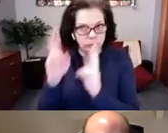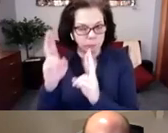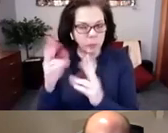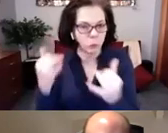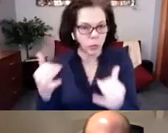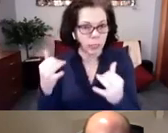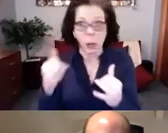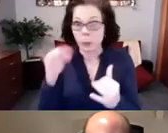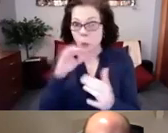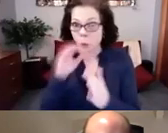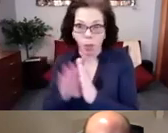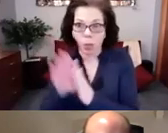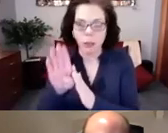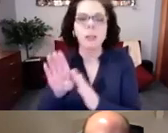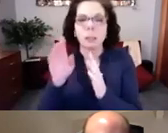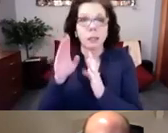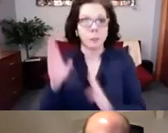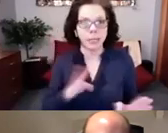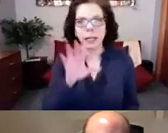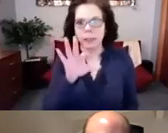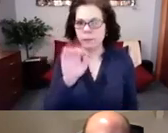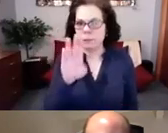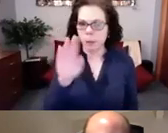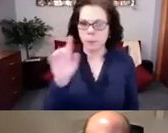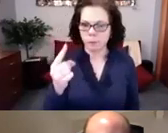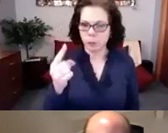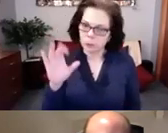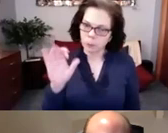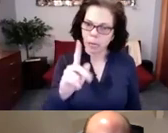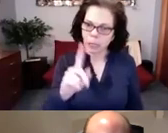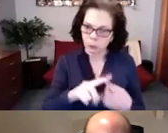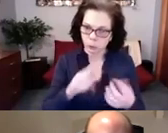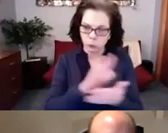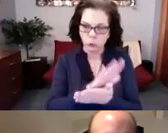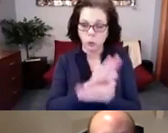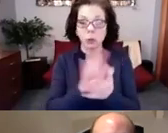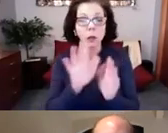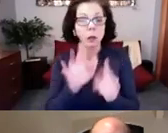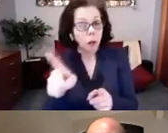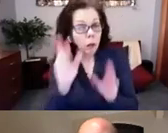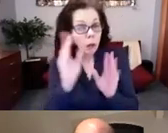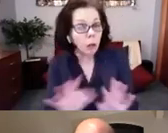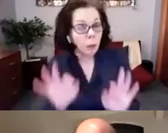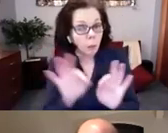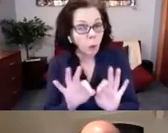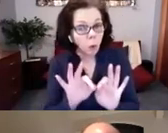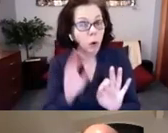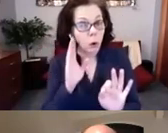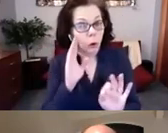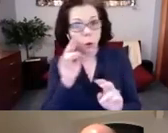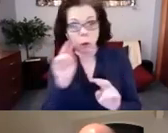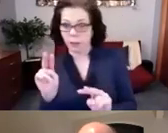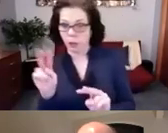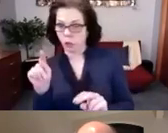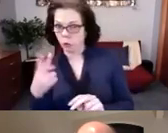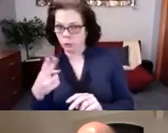surge, February 1 will be the date that your children will return back to school. An important data point for you will be this Thursday. This Thursday is